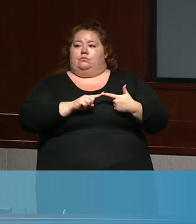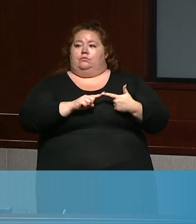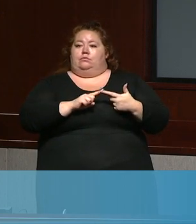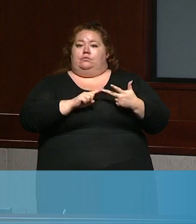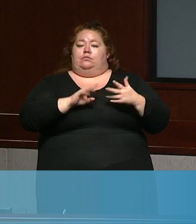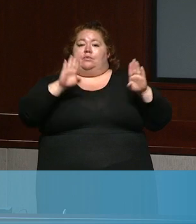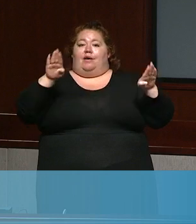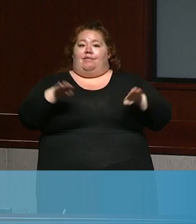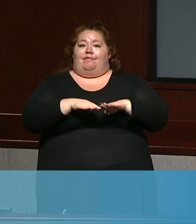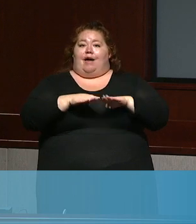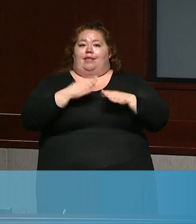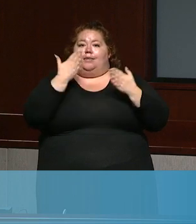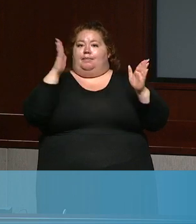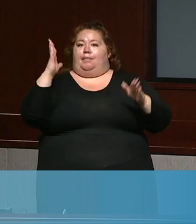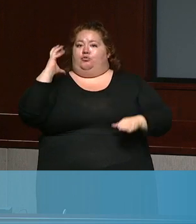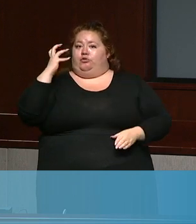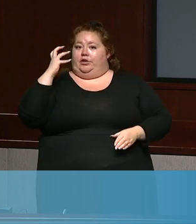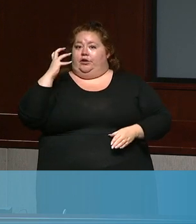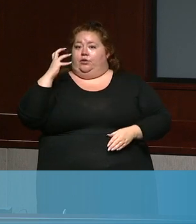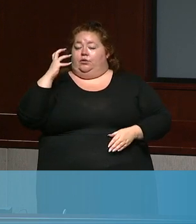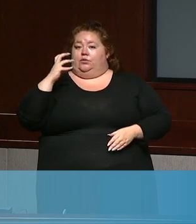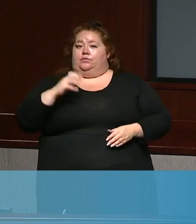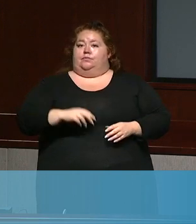Valley Public Radio,